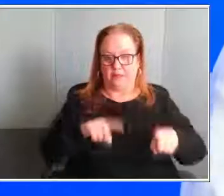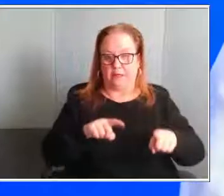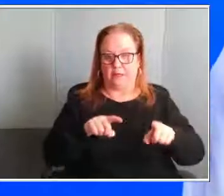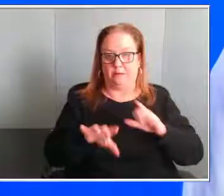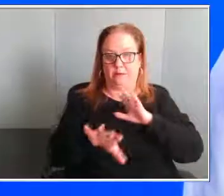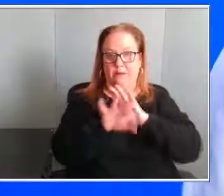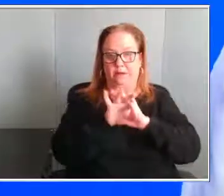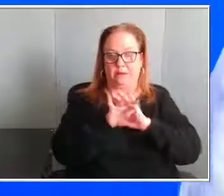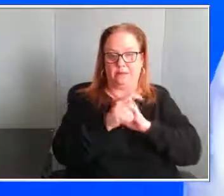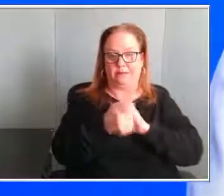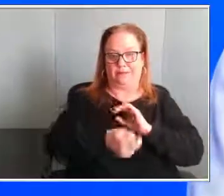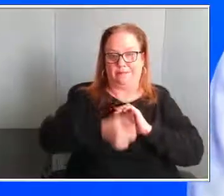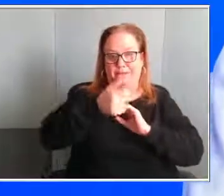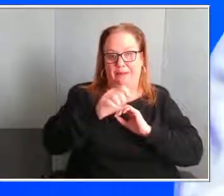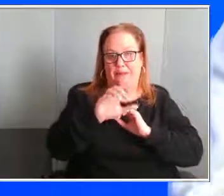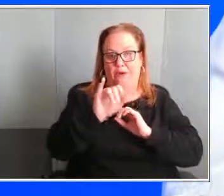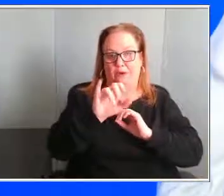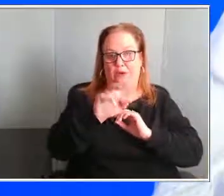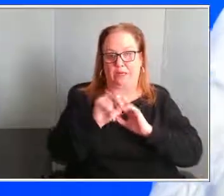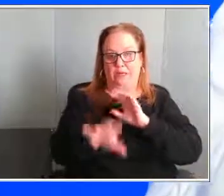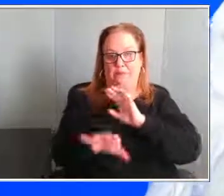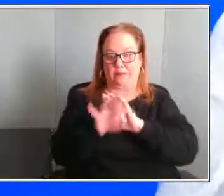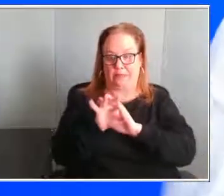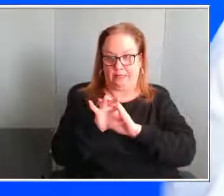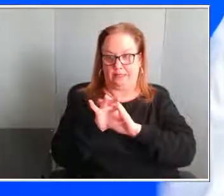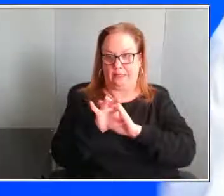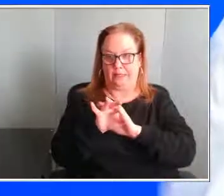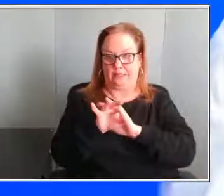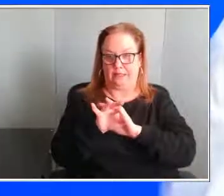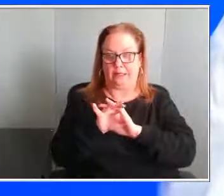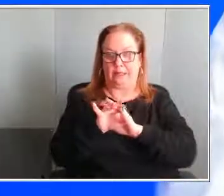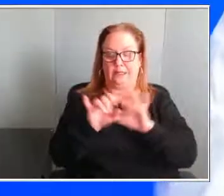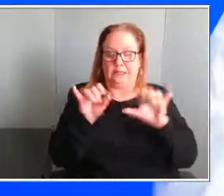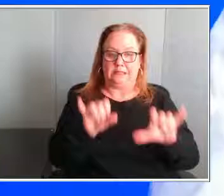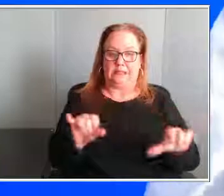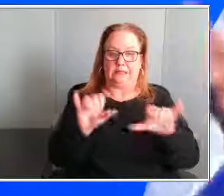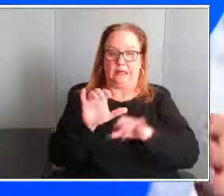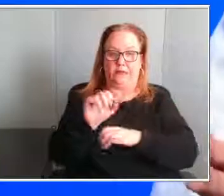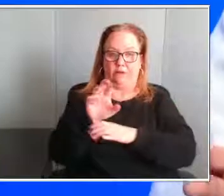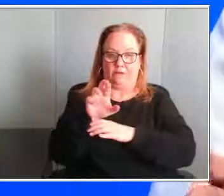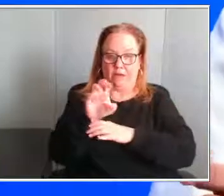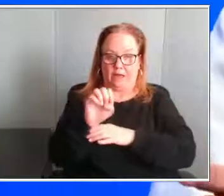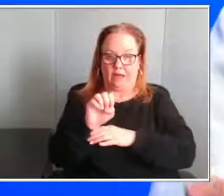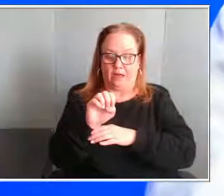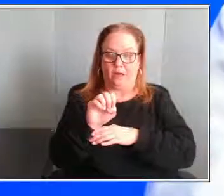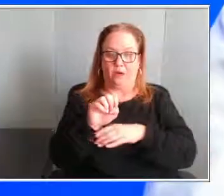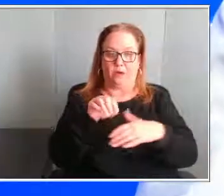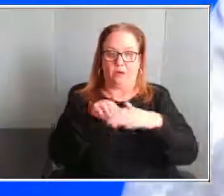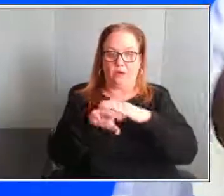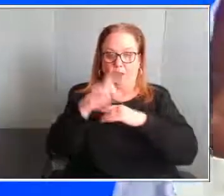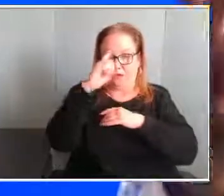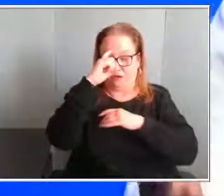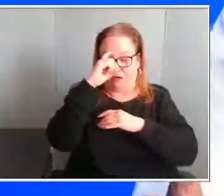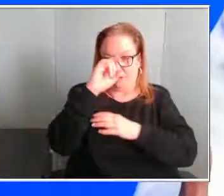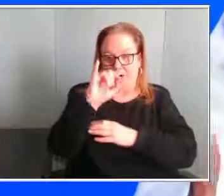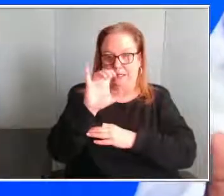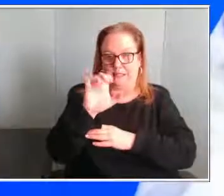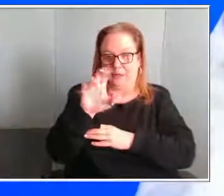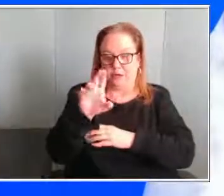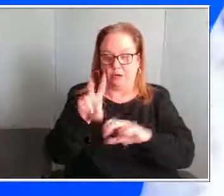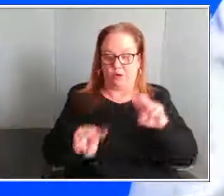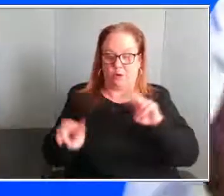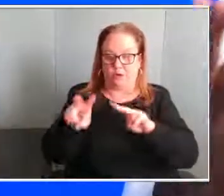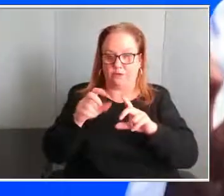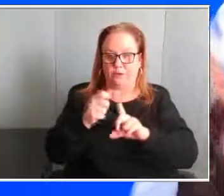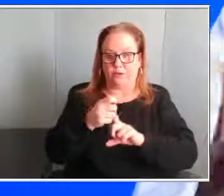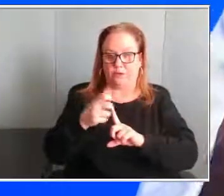flipping a coin, and they'd either get randomized to standard of care medical management, where we admit them to the neuro ICU, watch for brain swelling,